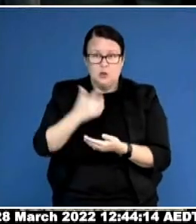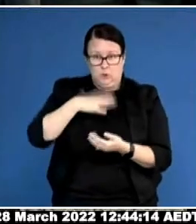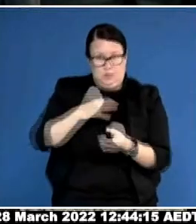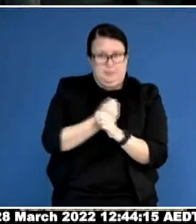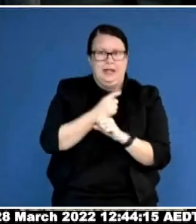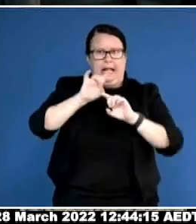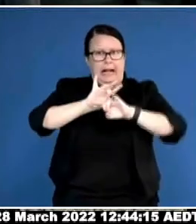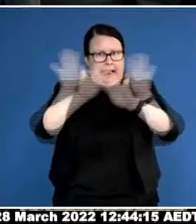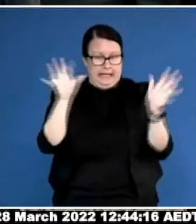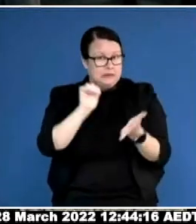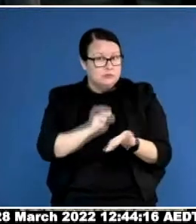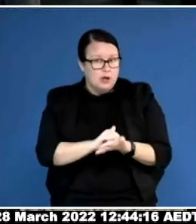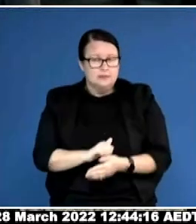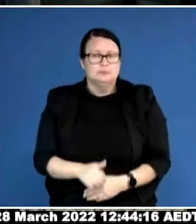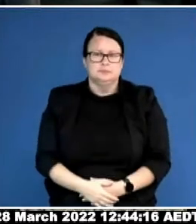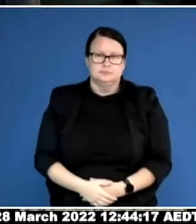statement.